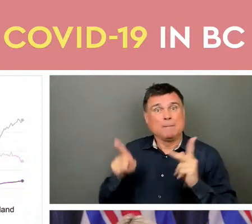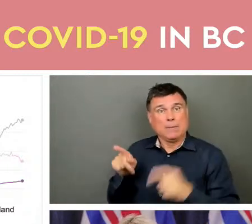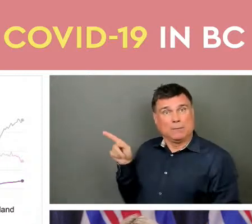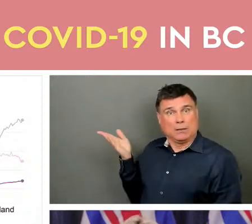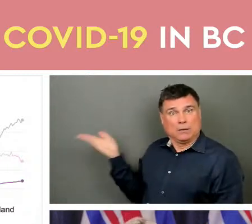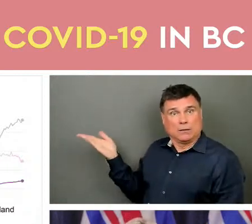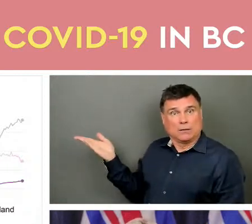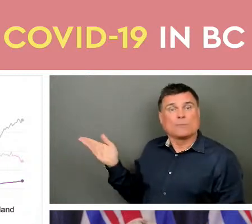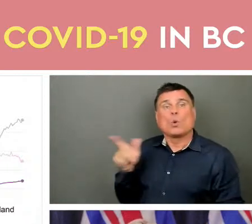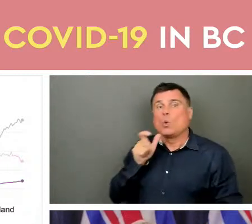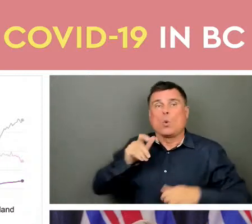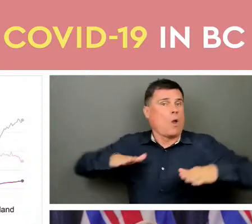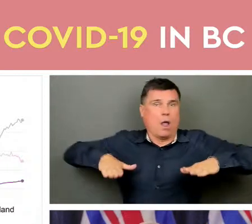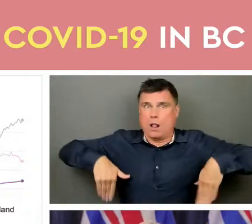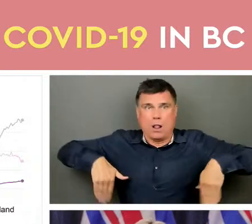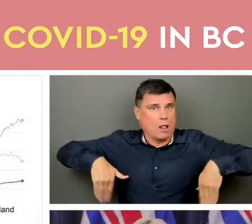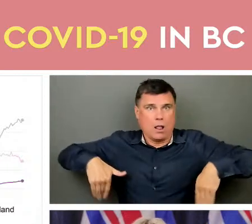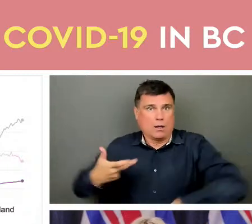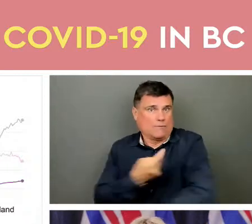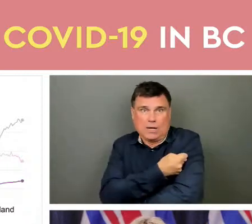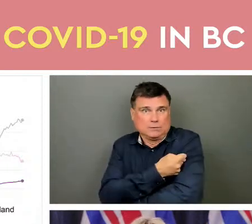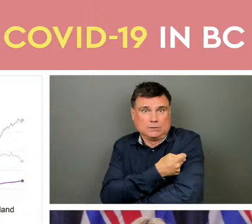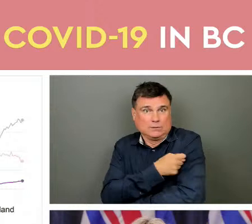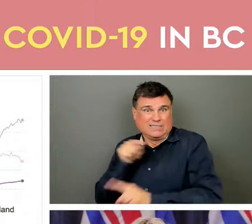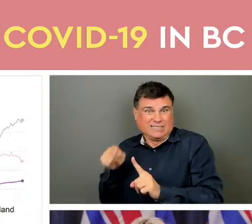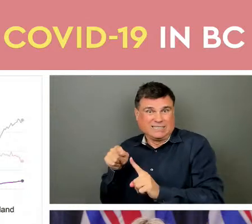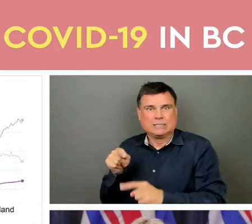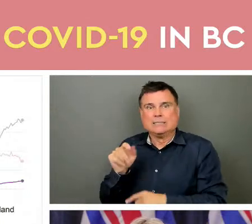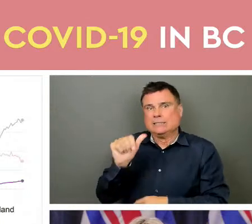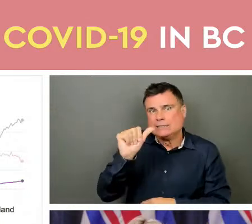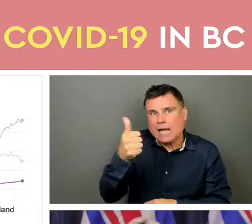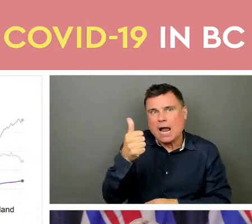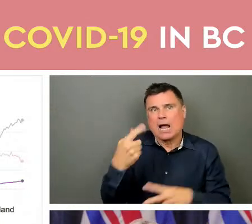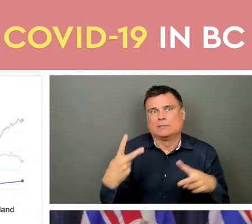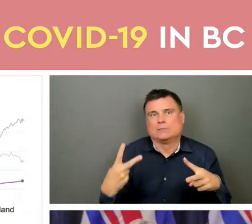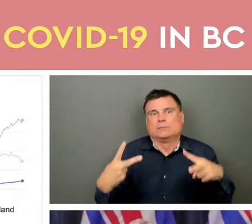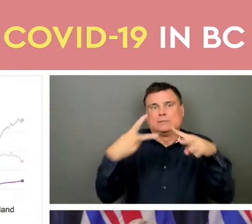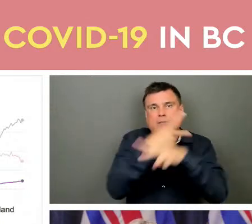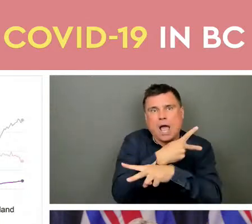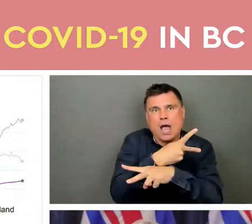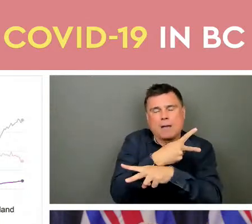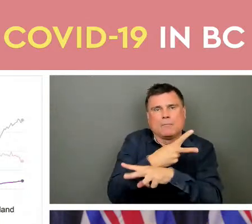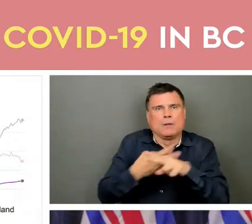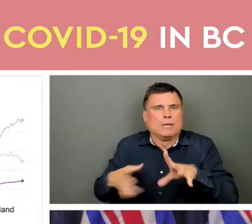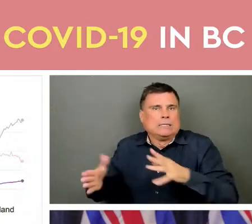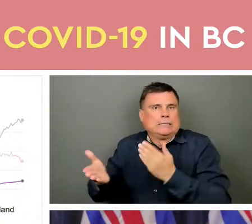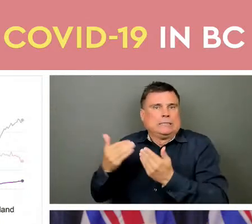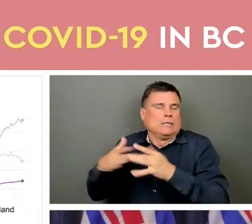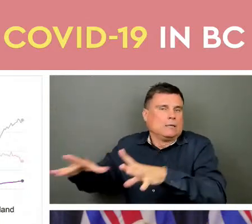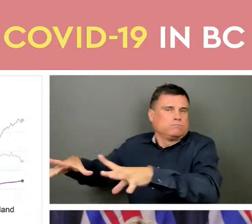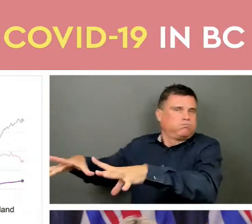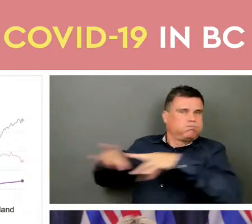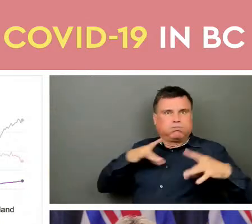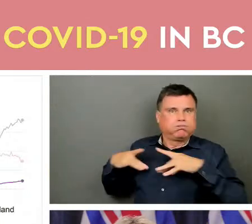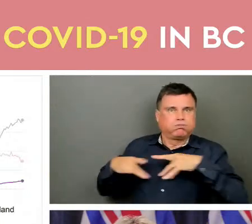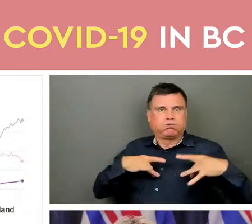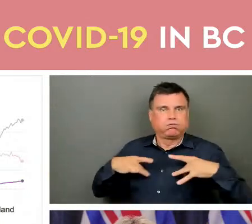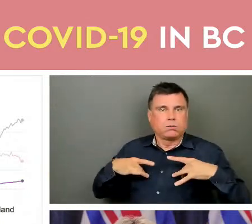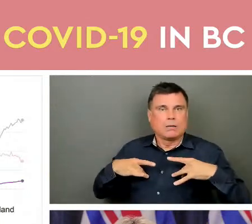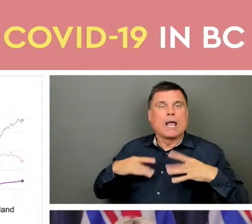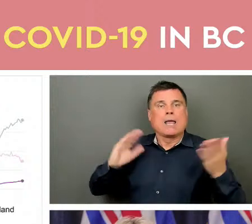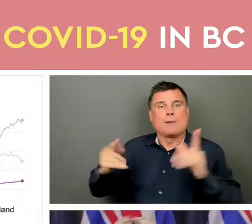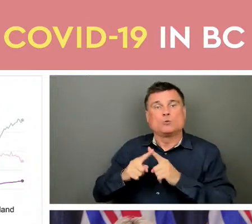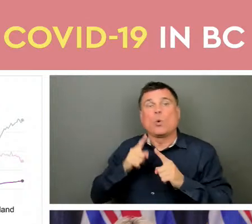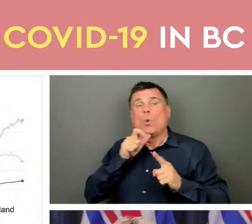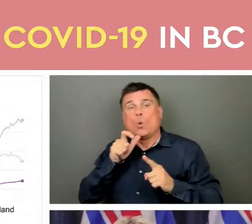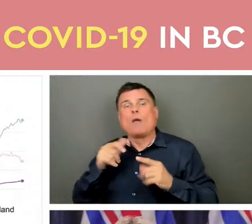adjusting for things like age, are 10 times higher than those who are fully vaccinated. And that purple line along the bottom is the